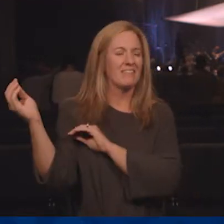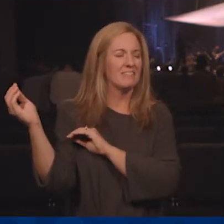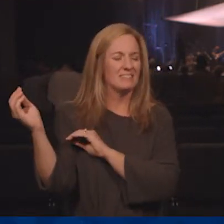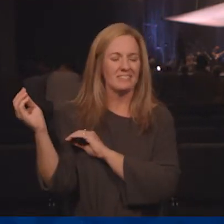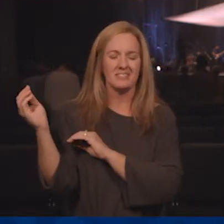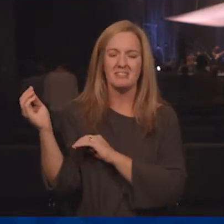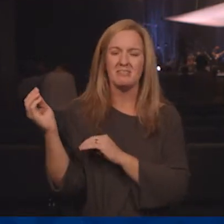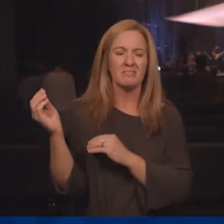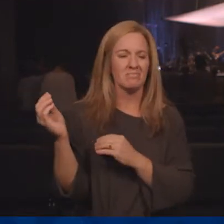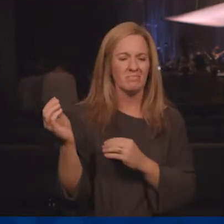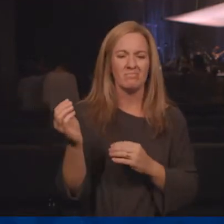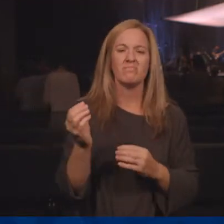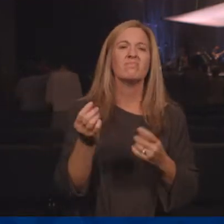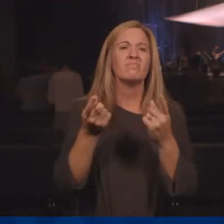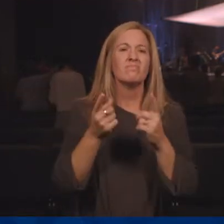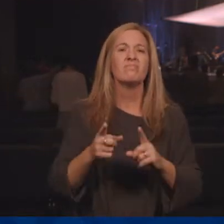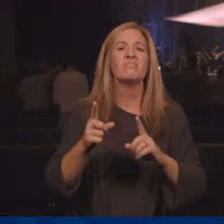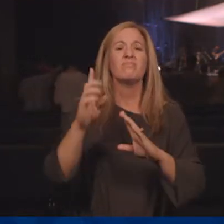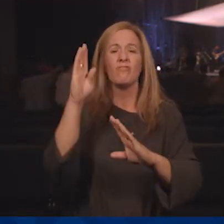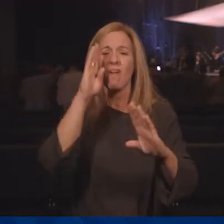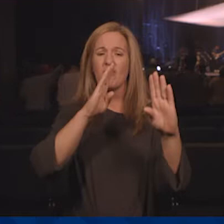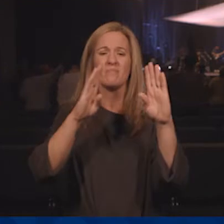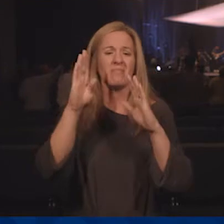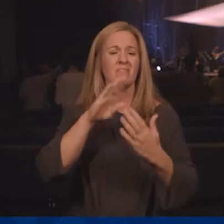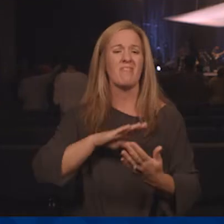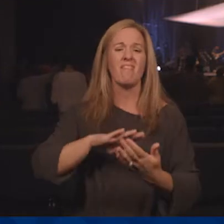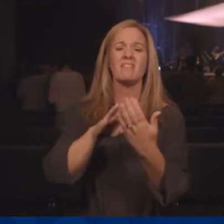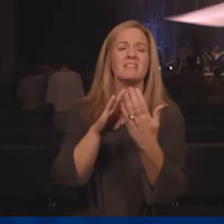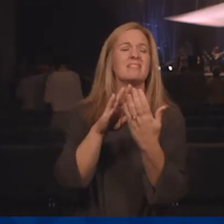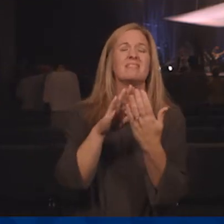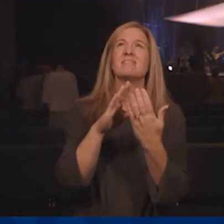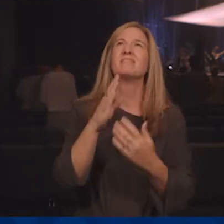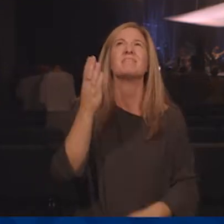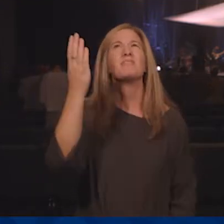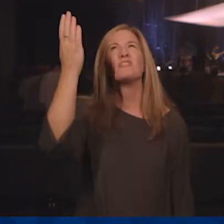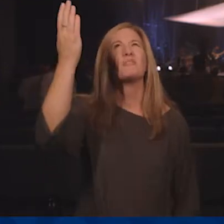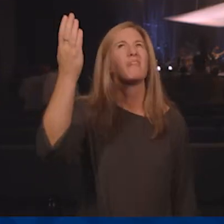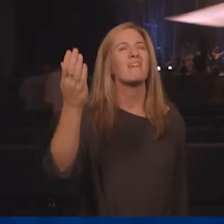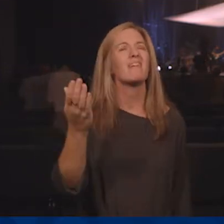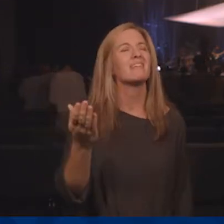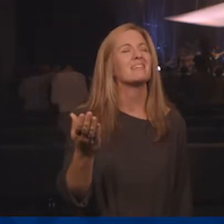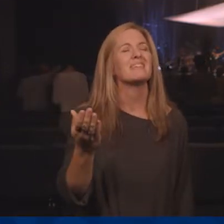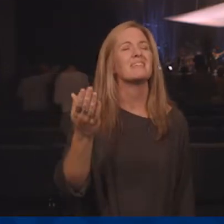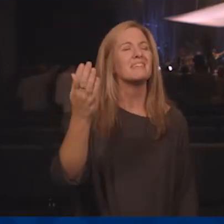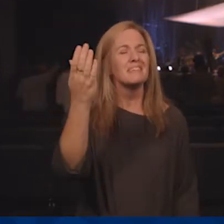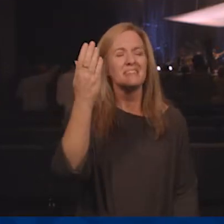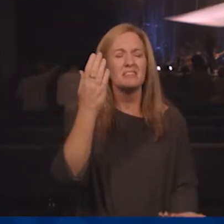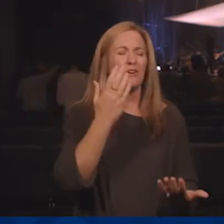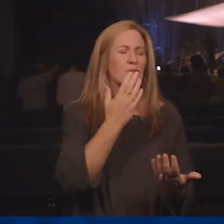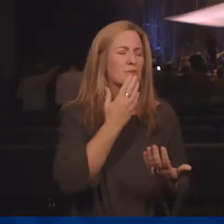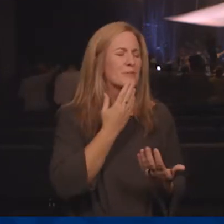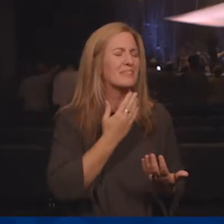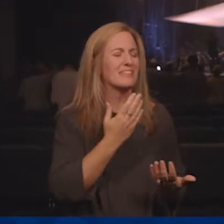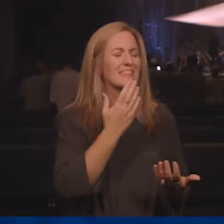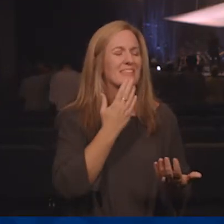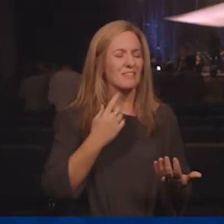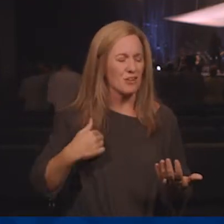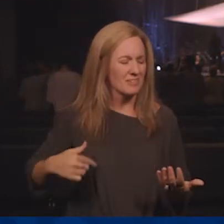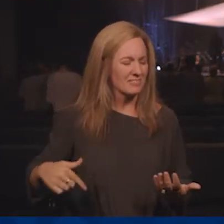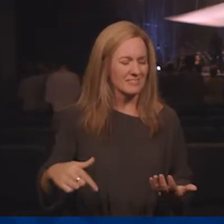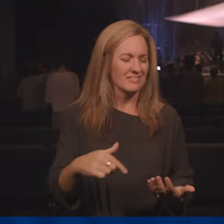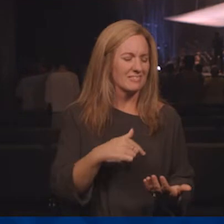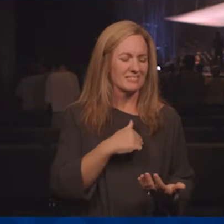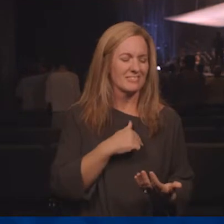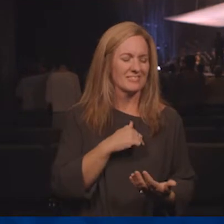Times of trouble, you are you're so sweet to all us. We need.